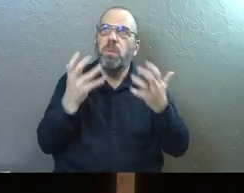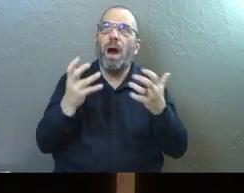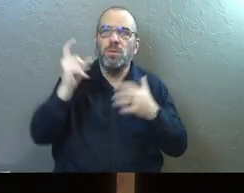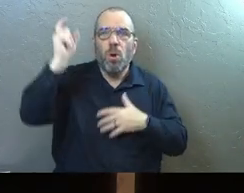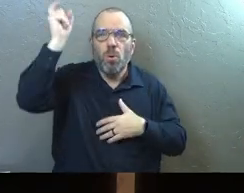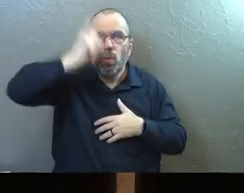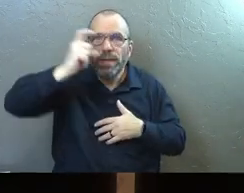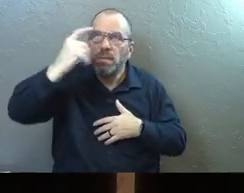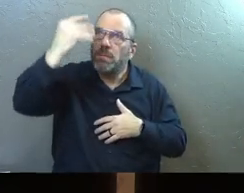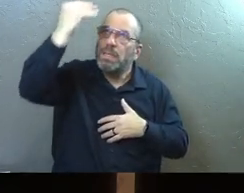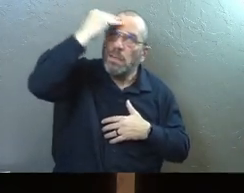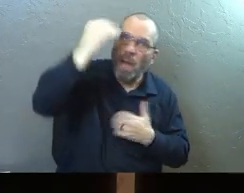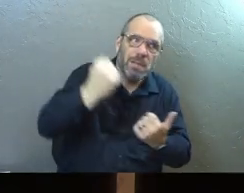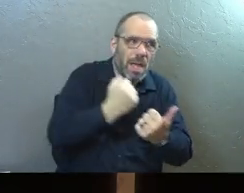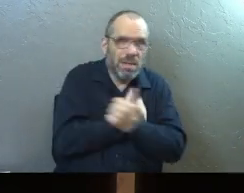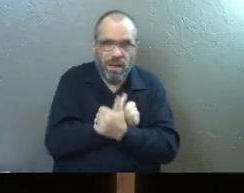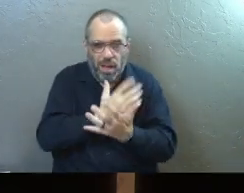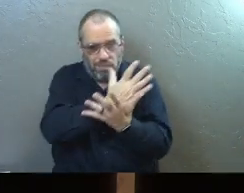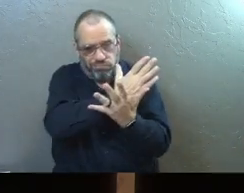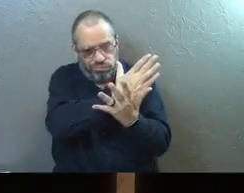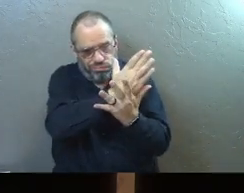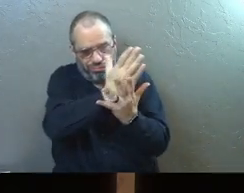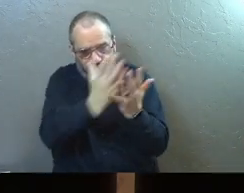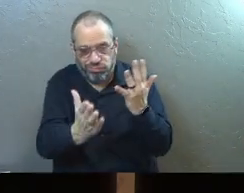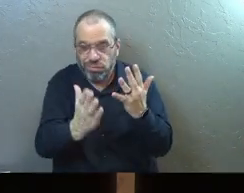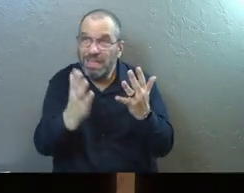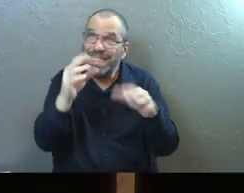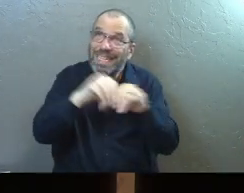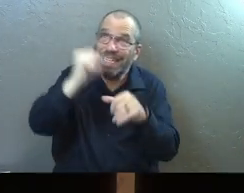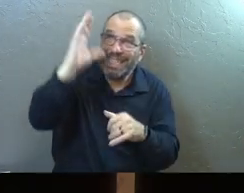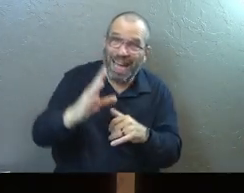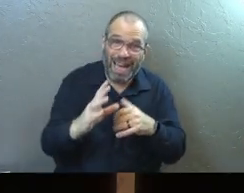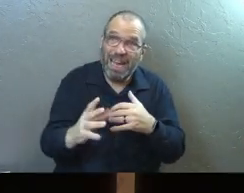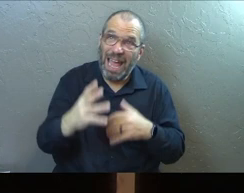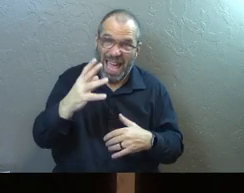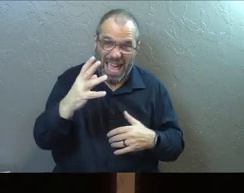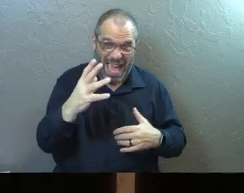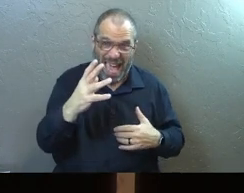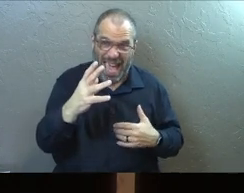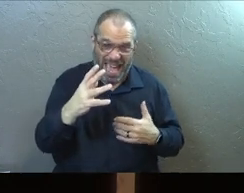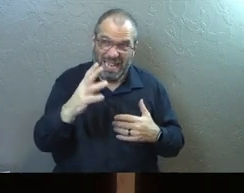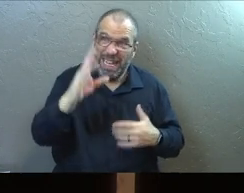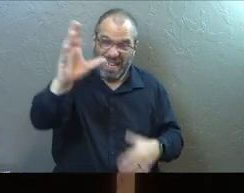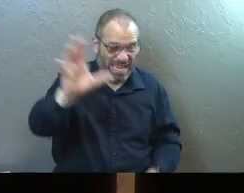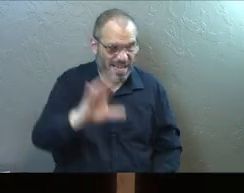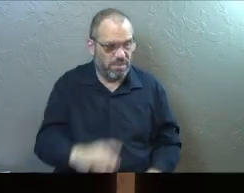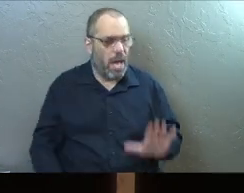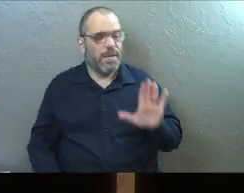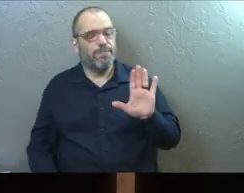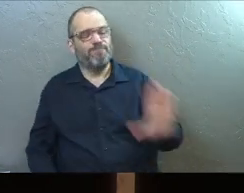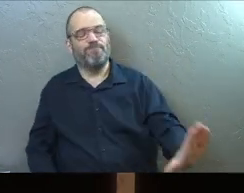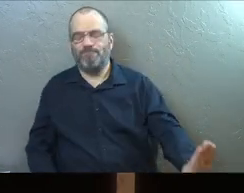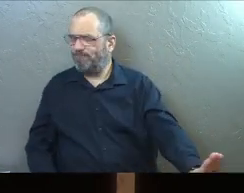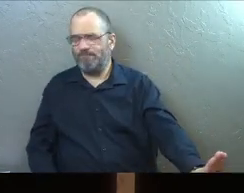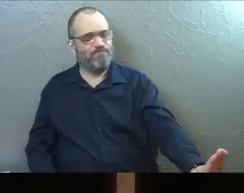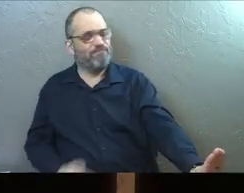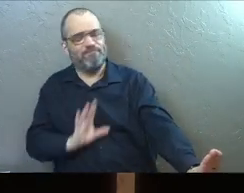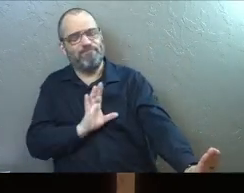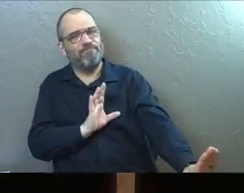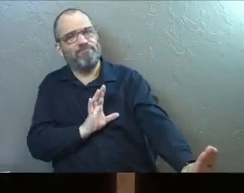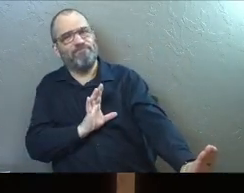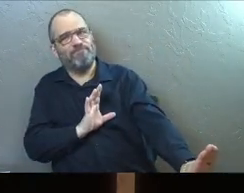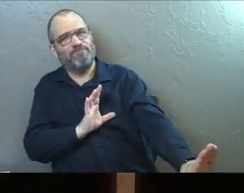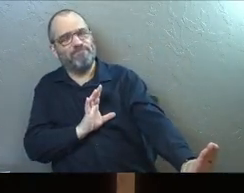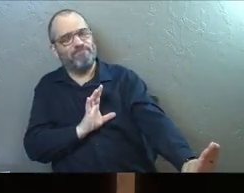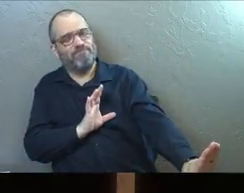to wisdom and to love and all the things that are within God. And for him to hold us at arm's length, that is pain.